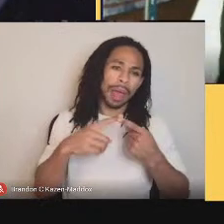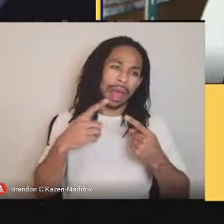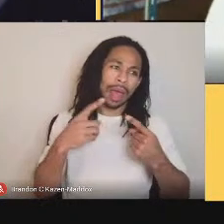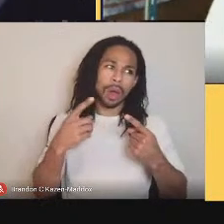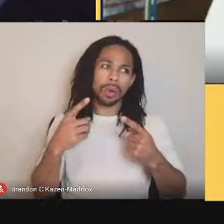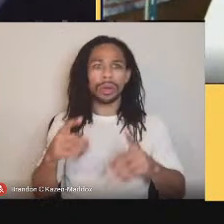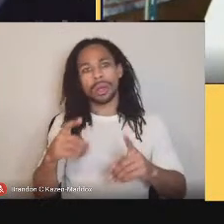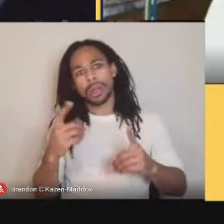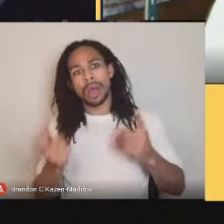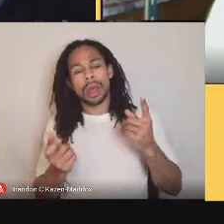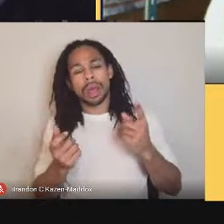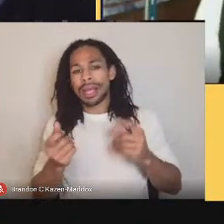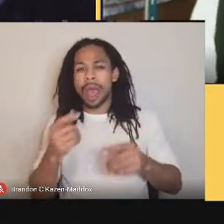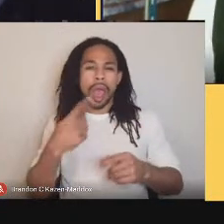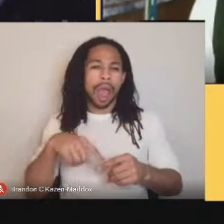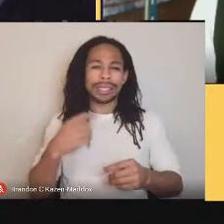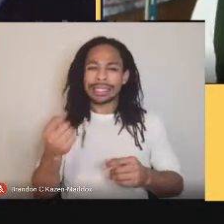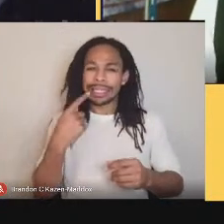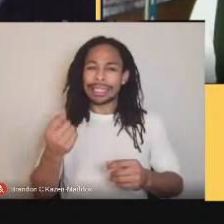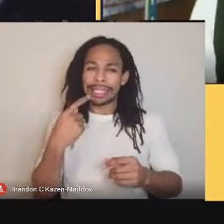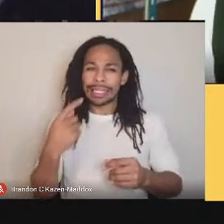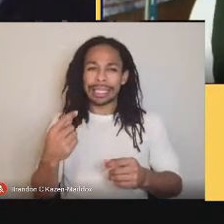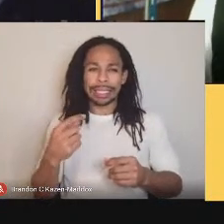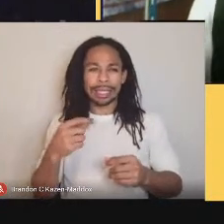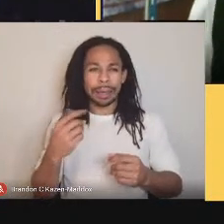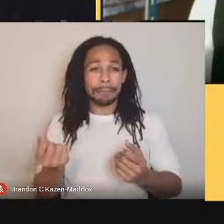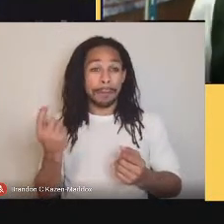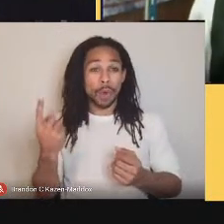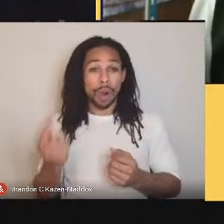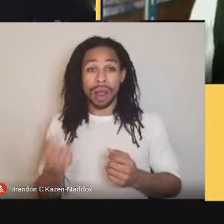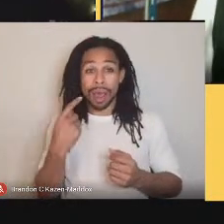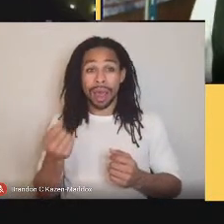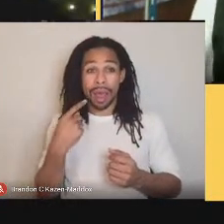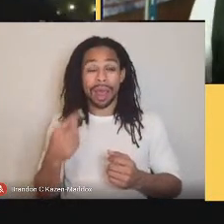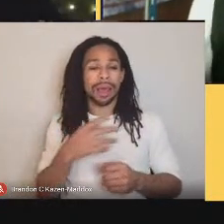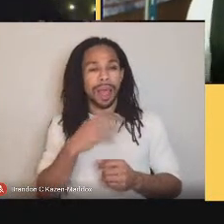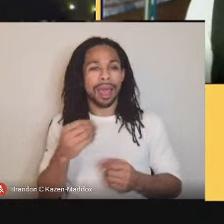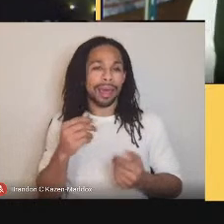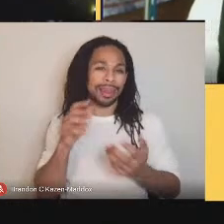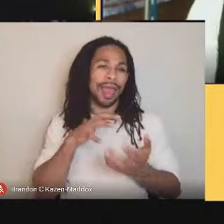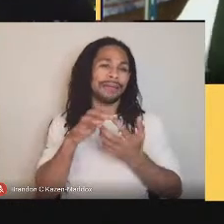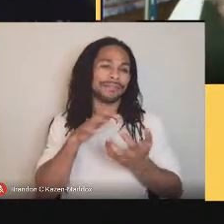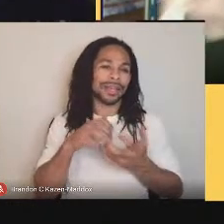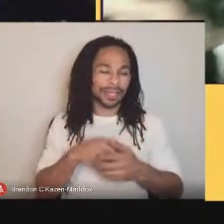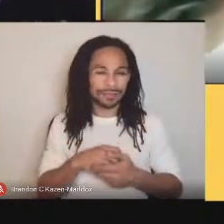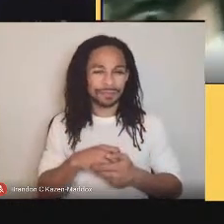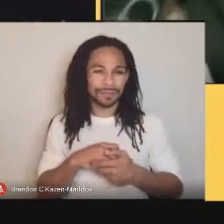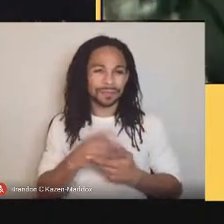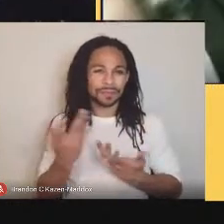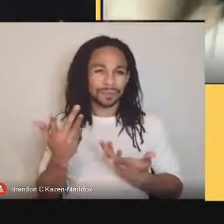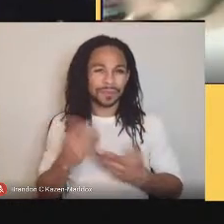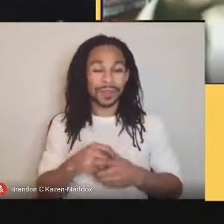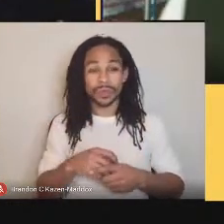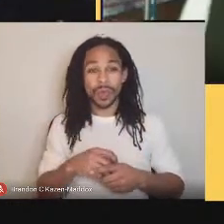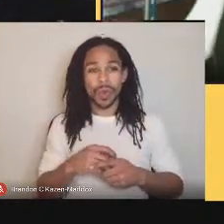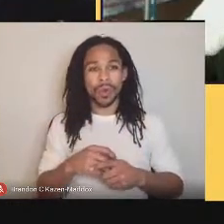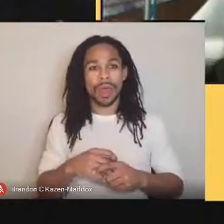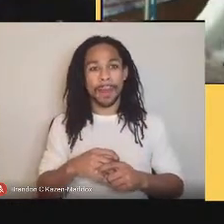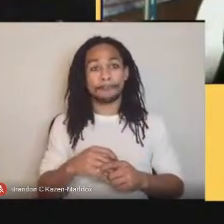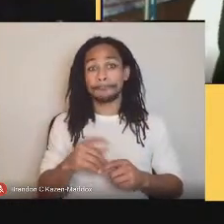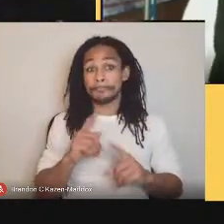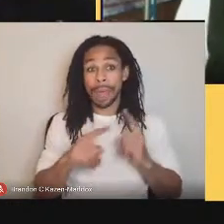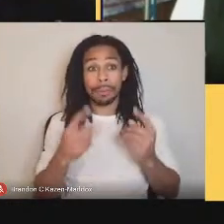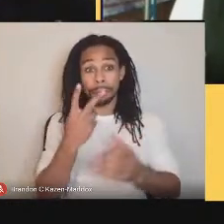eating popcorn and laughing, really laughing at them. And like, you guys are so silly, you know? But both, I think, kind of